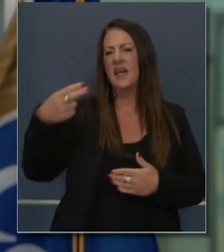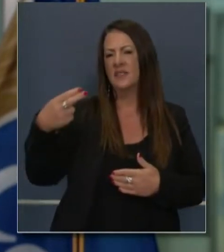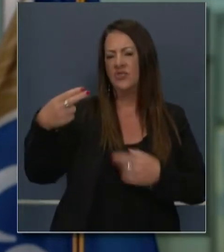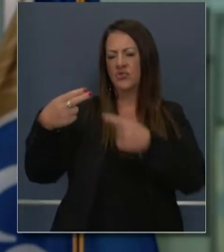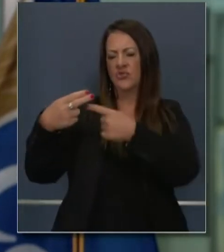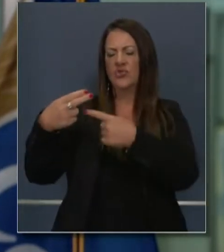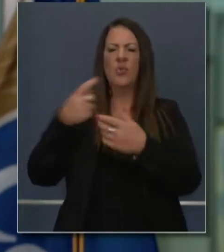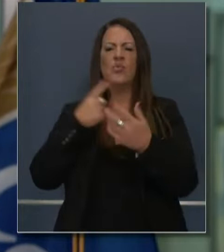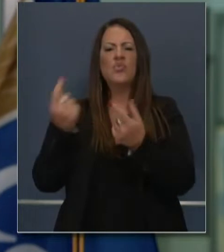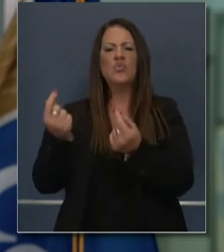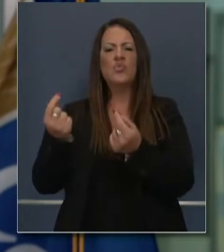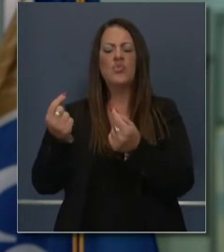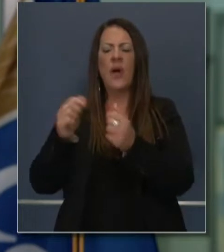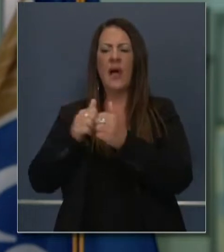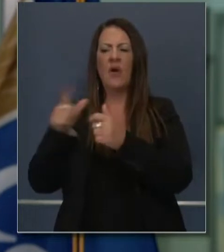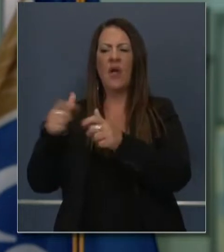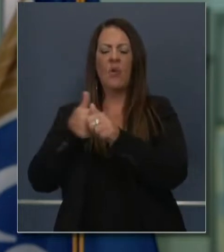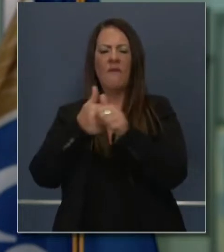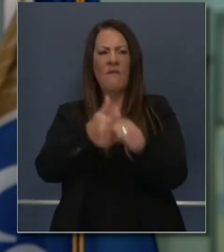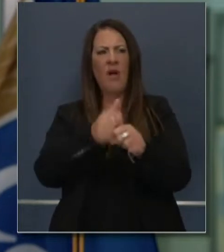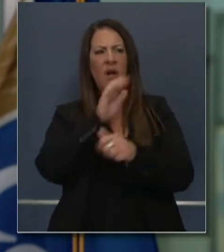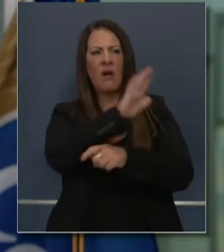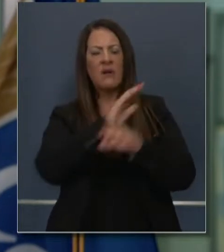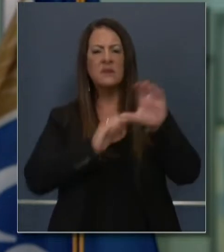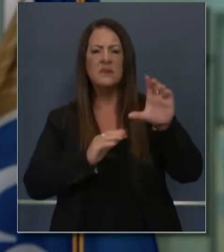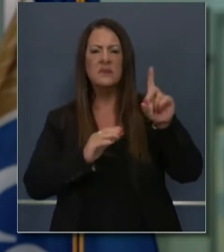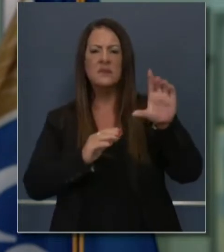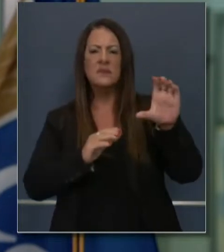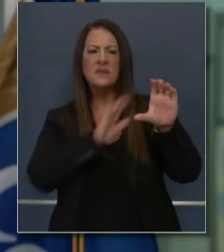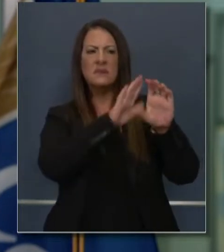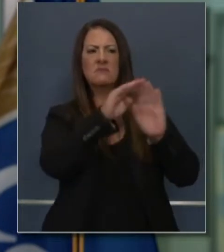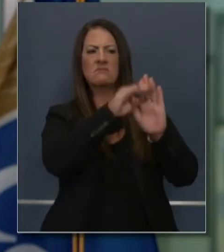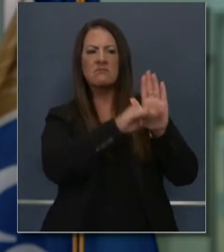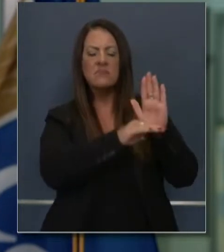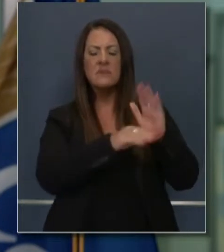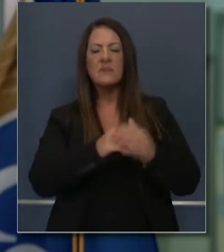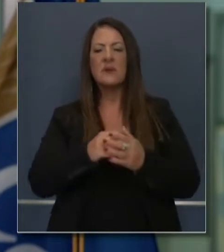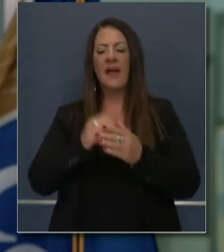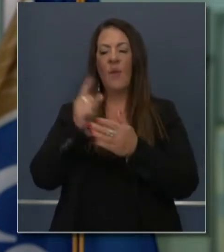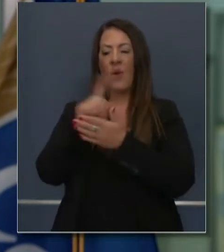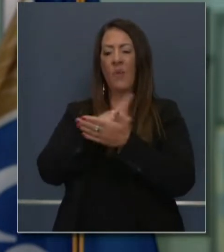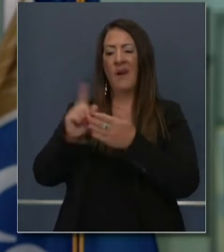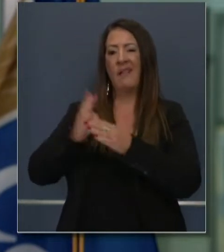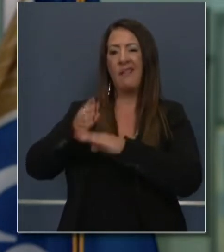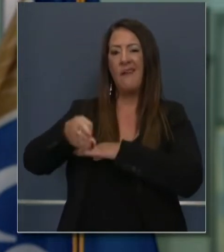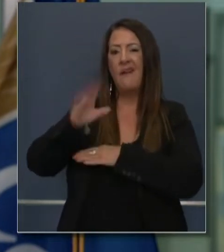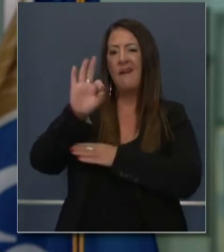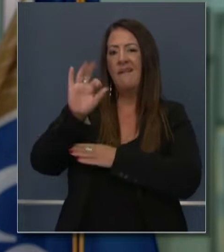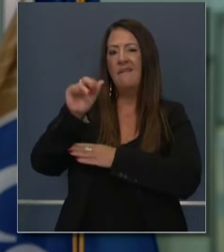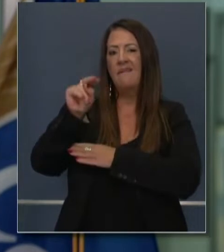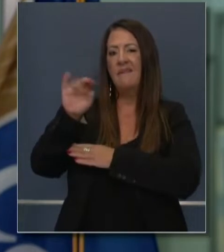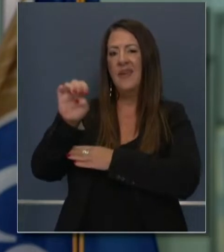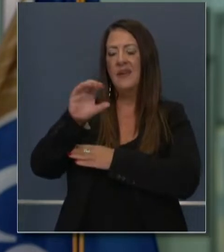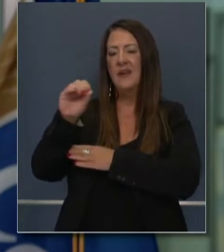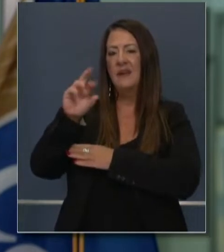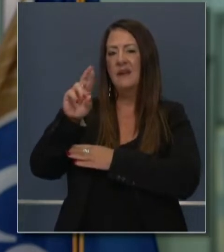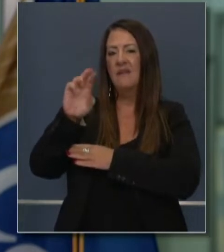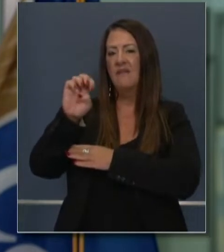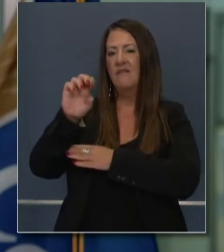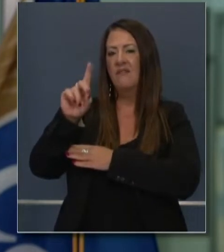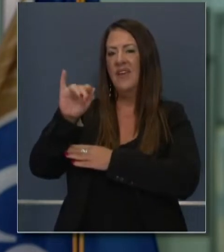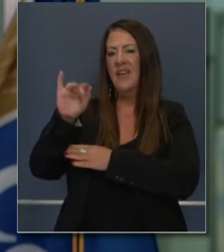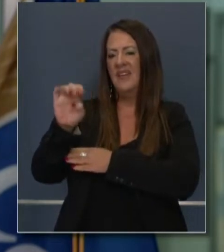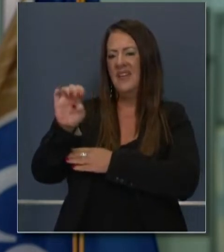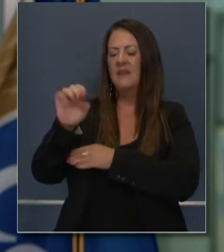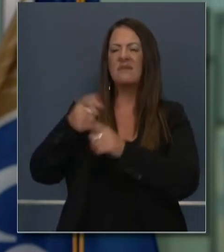related to the CDC's new guidelines a week after Fannie and Freddie and the folks at HUD had put out some